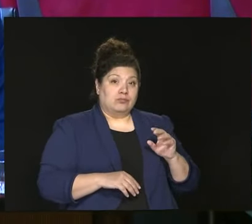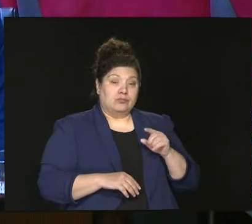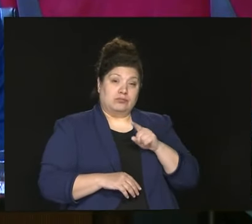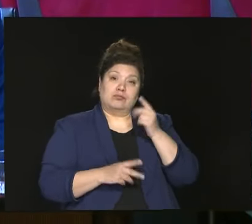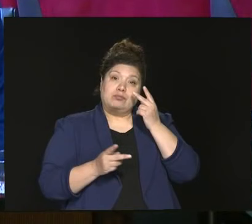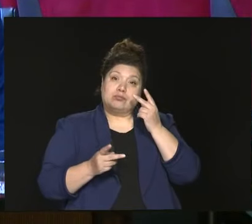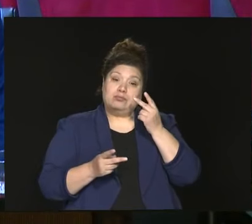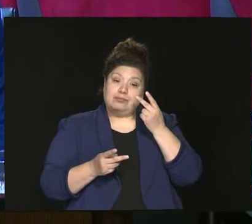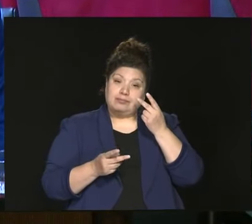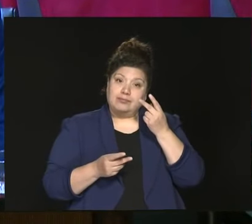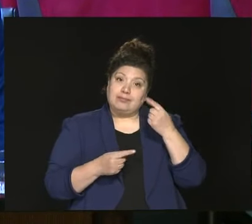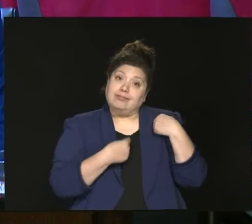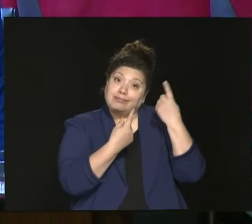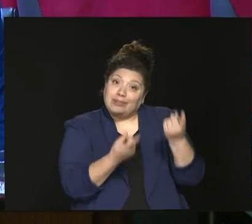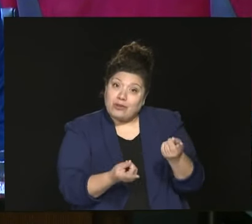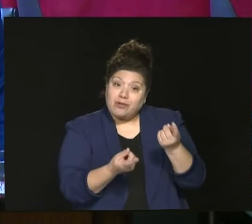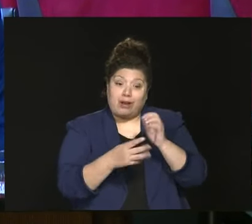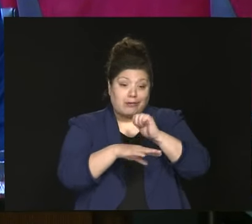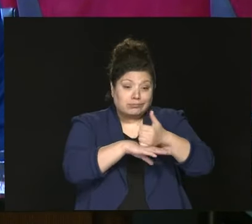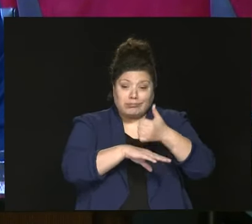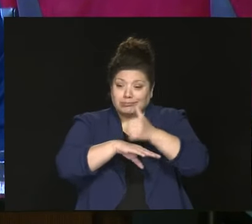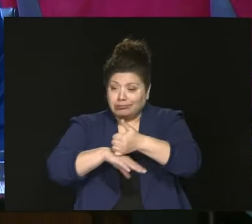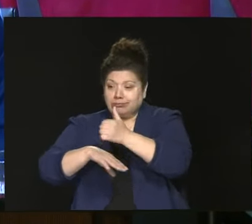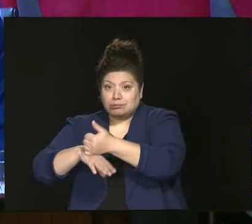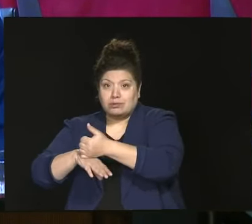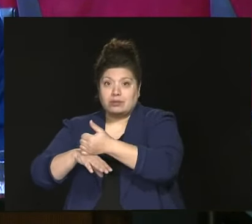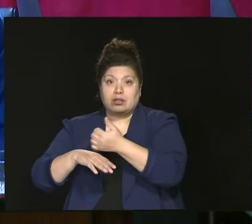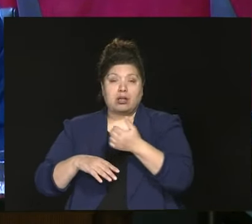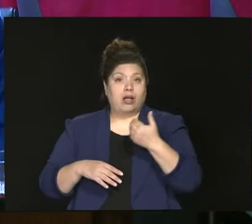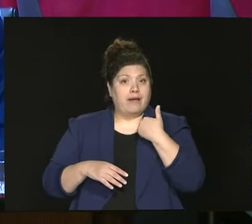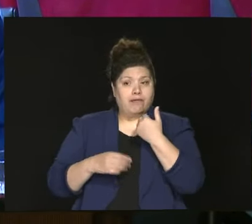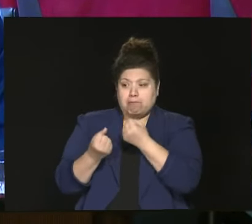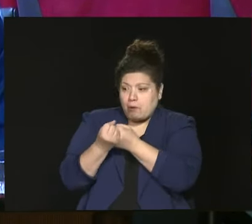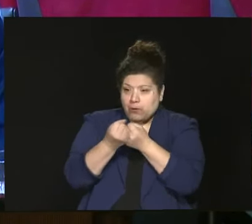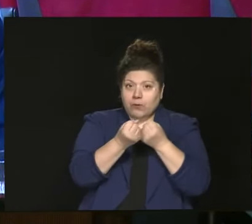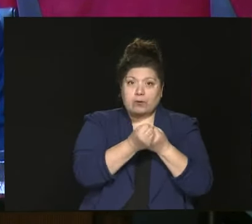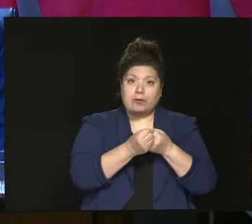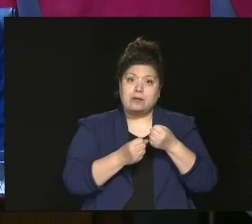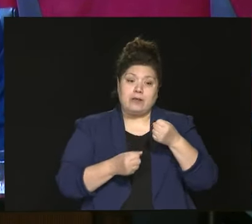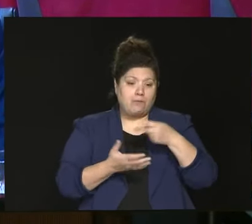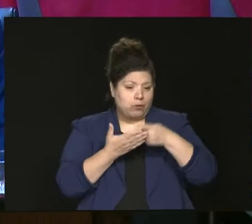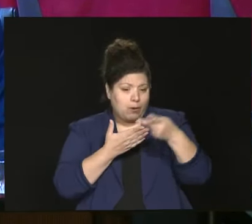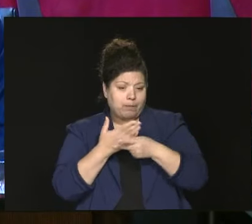that we've taken measures that we think are appropriate for the information we have right now. So